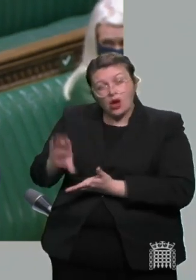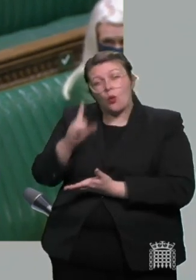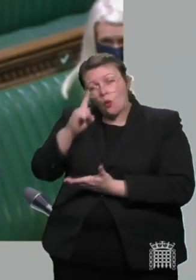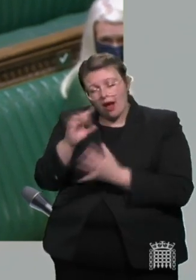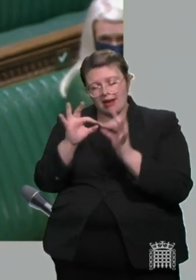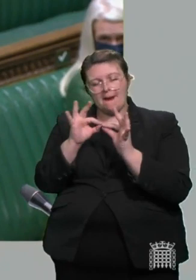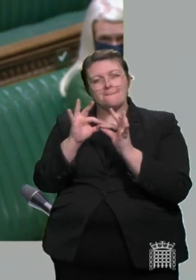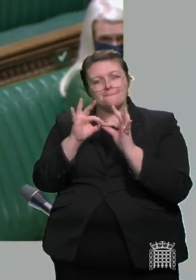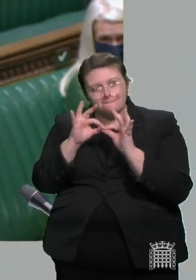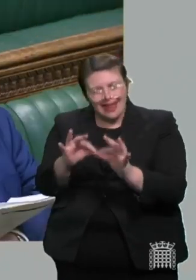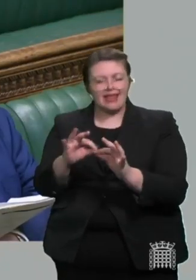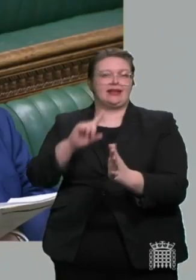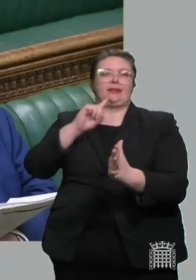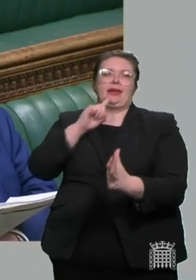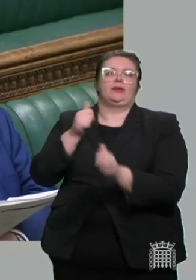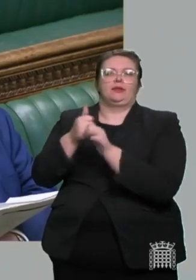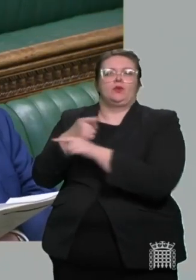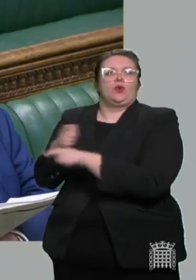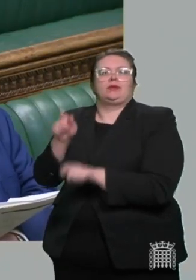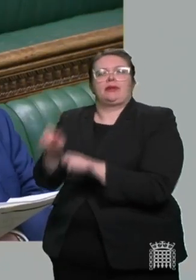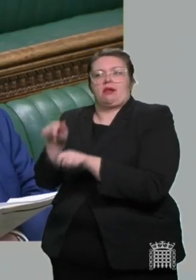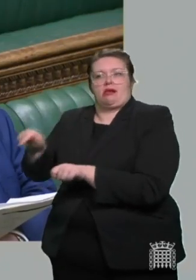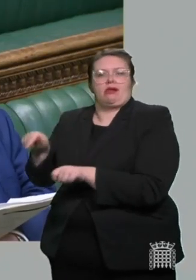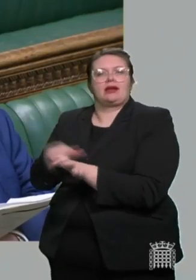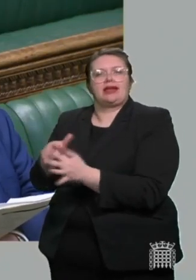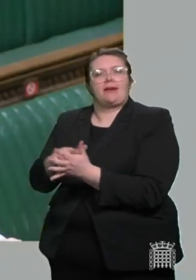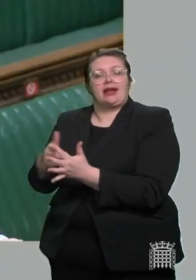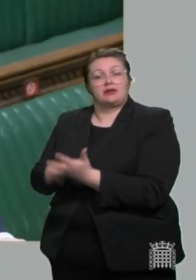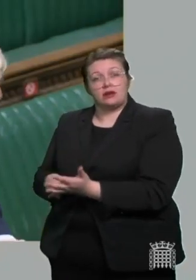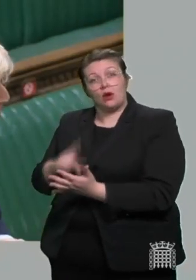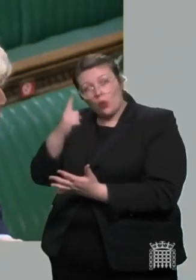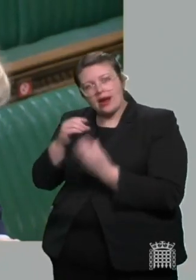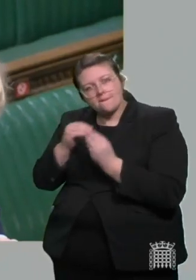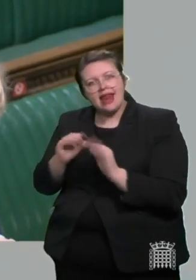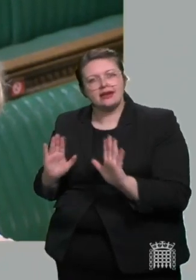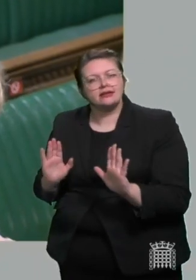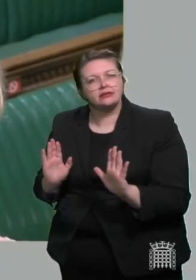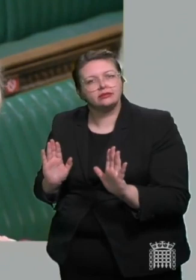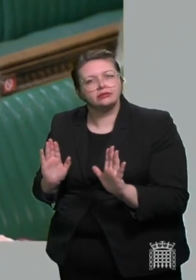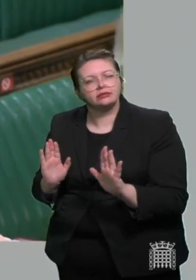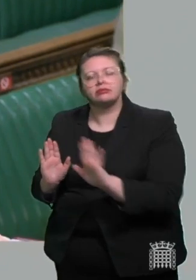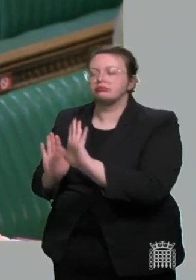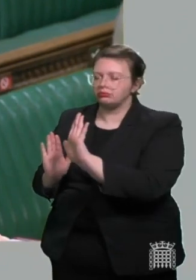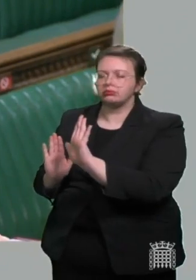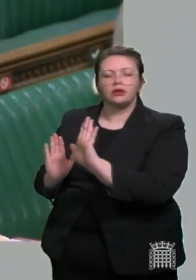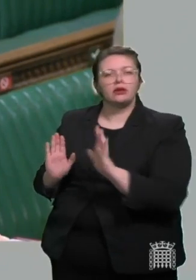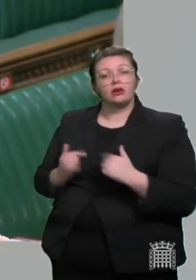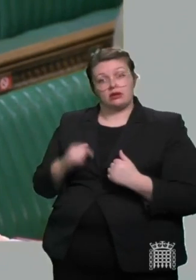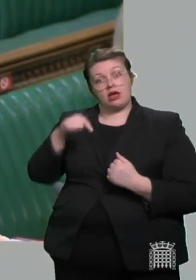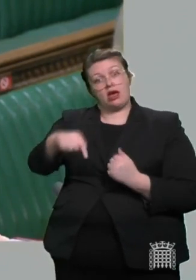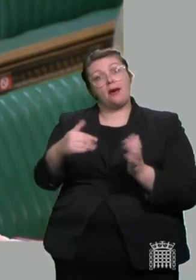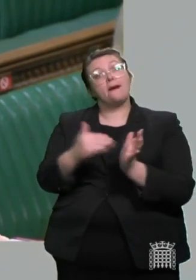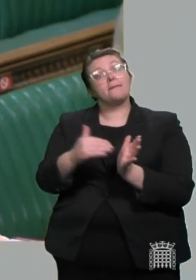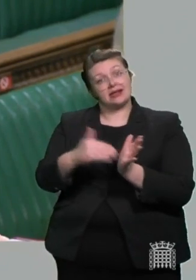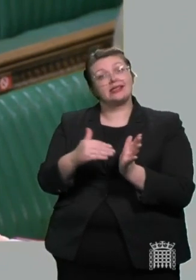people of Yemen. I can tell him that on Monday, in case he thinks there's any diminution of our efforts, on Monday, we're going to provide cash